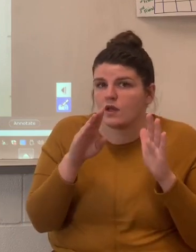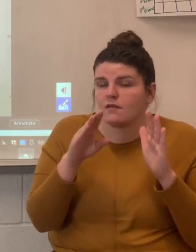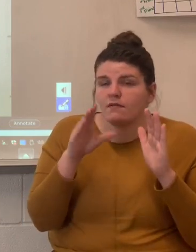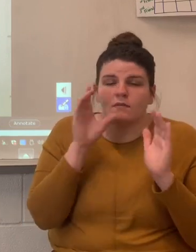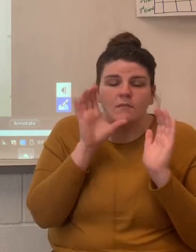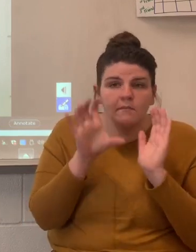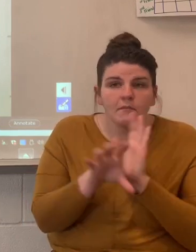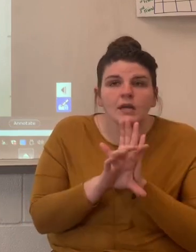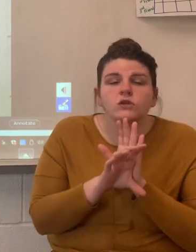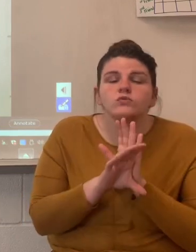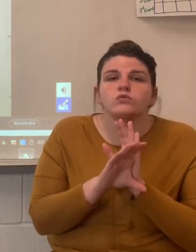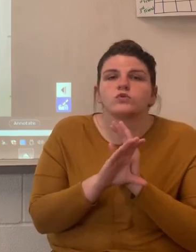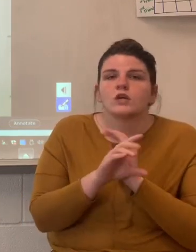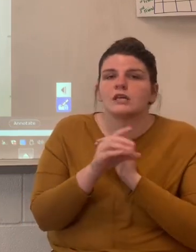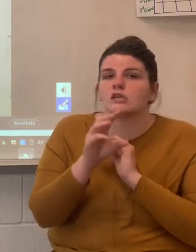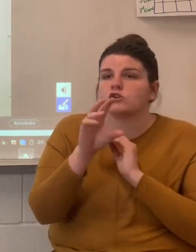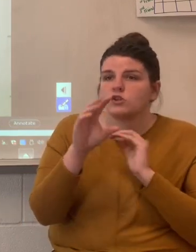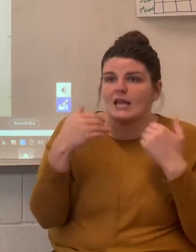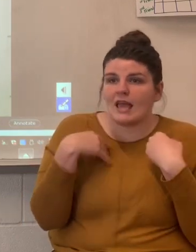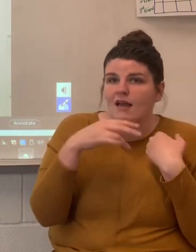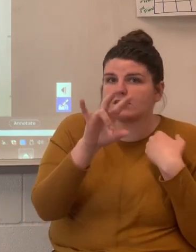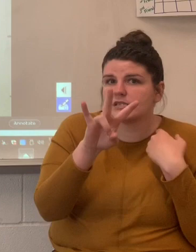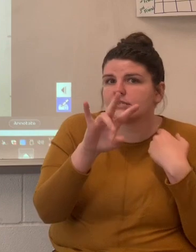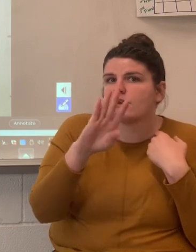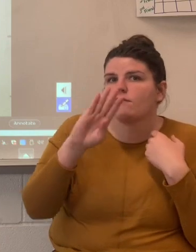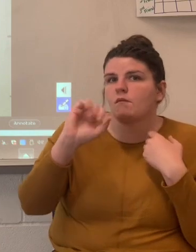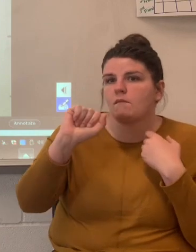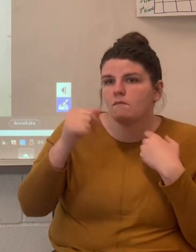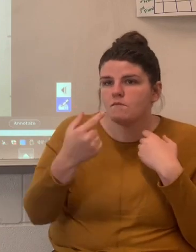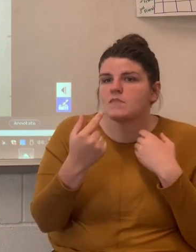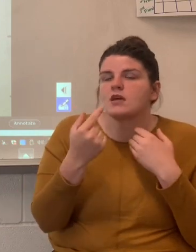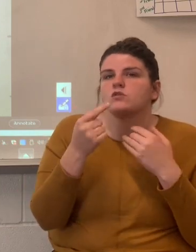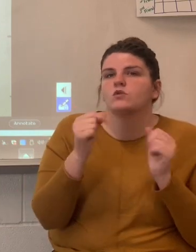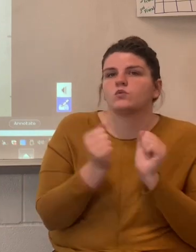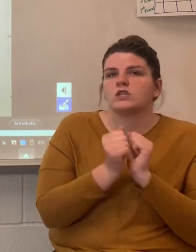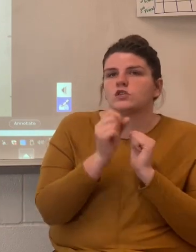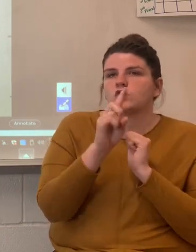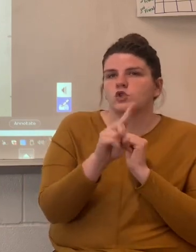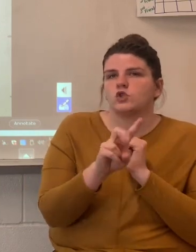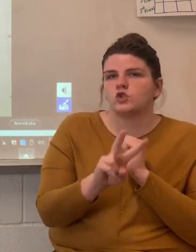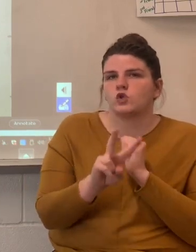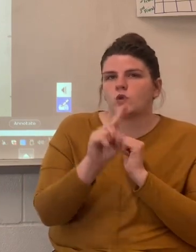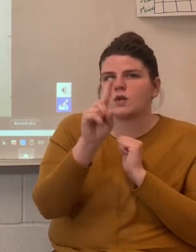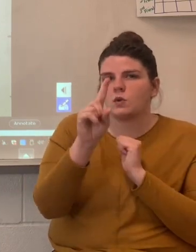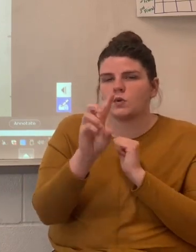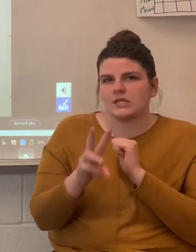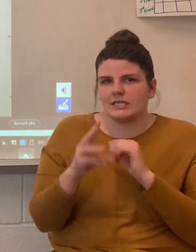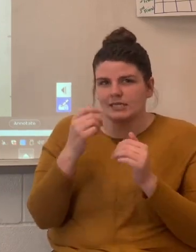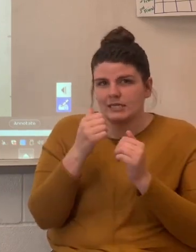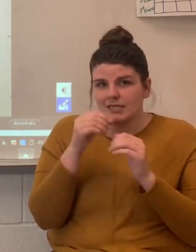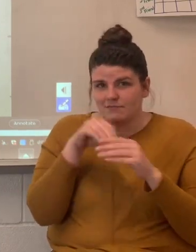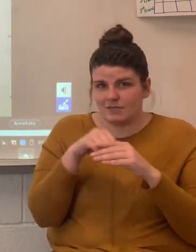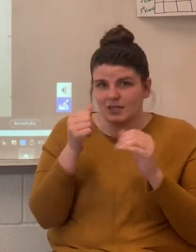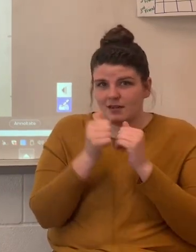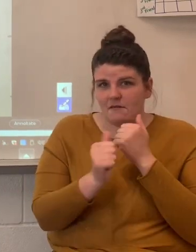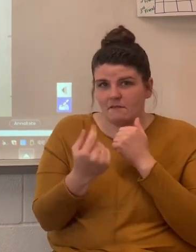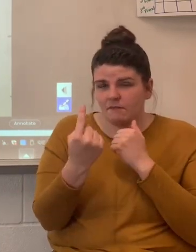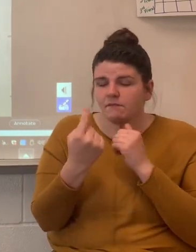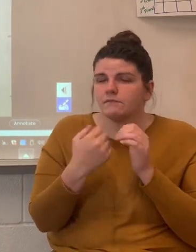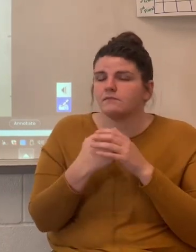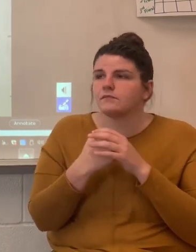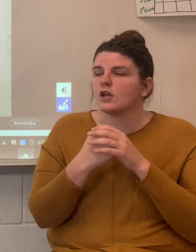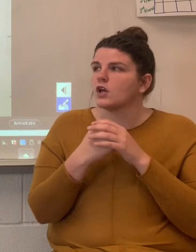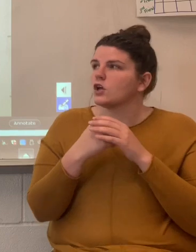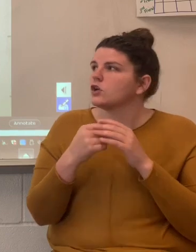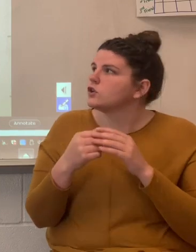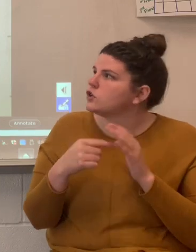5, 6, 7. So 7 bags with 2 1/6 in each one. Write an equation using the variable x to model the